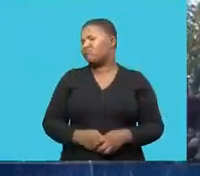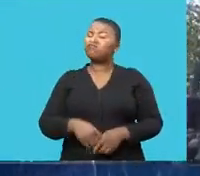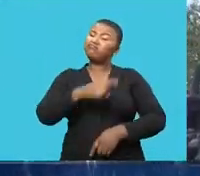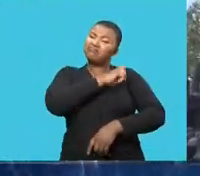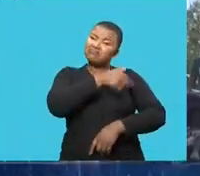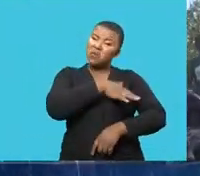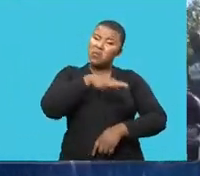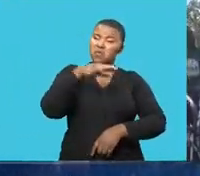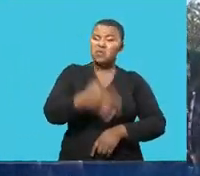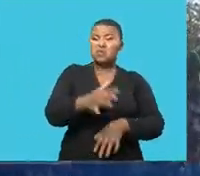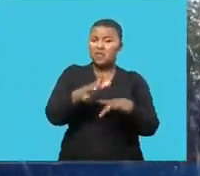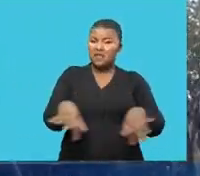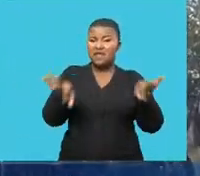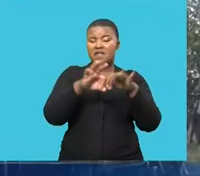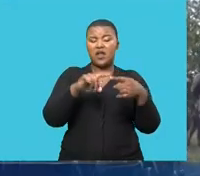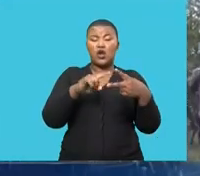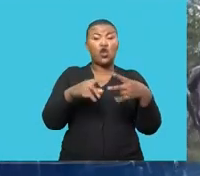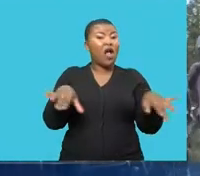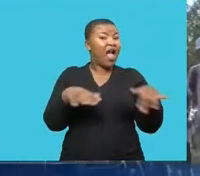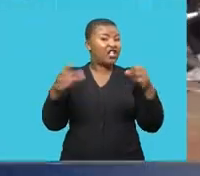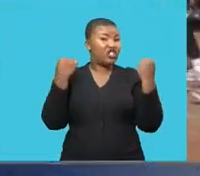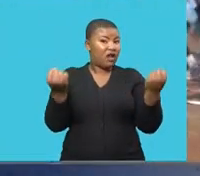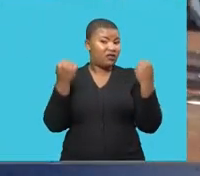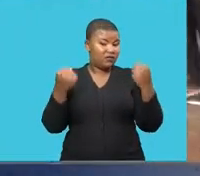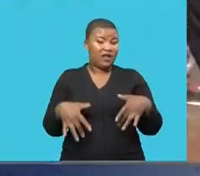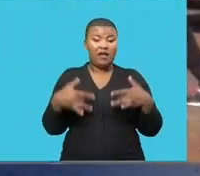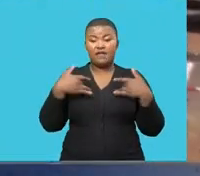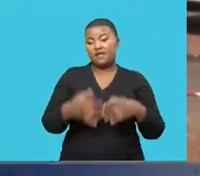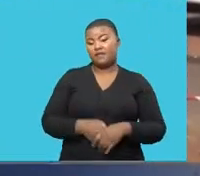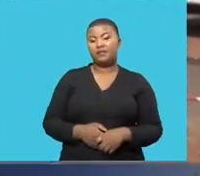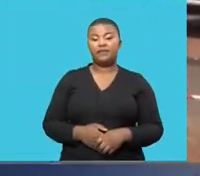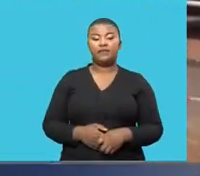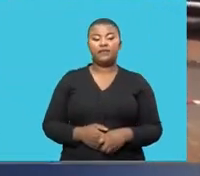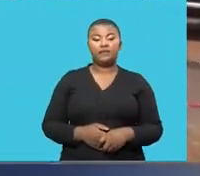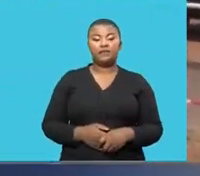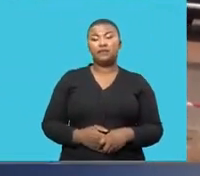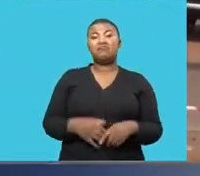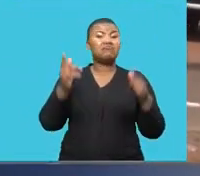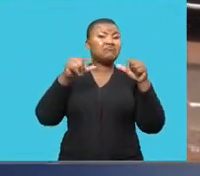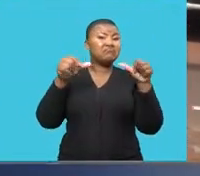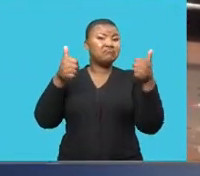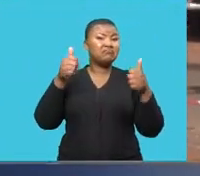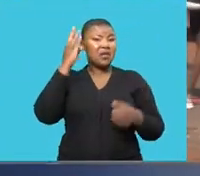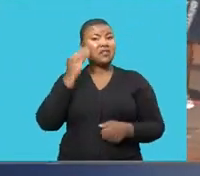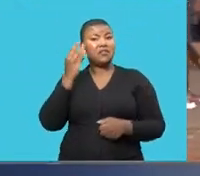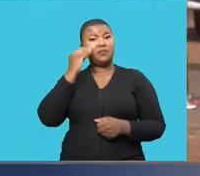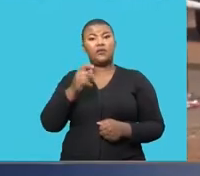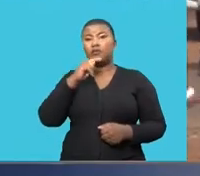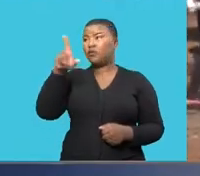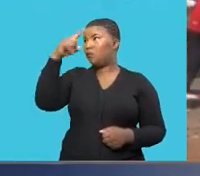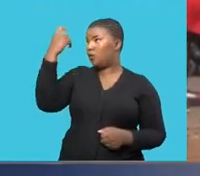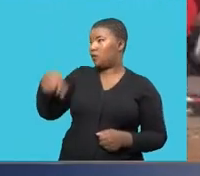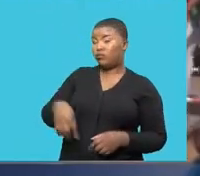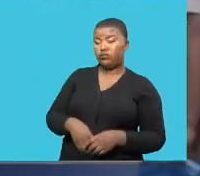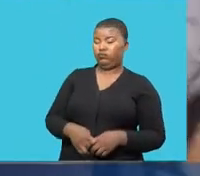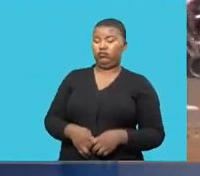of a value of an exercise in our daily lives. It was a great experience. The heat is not